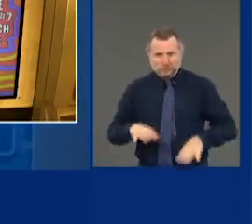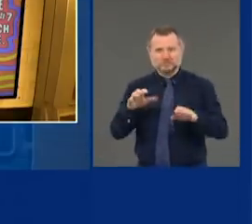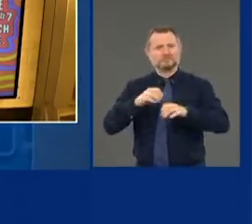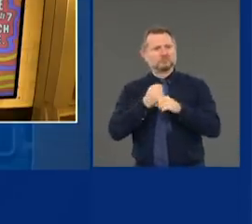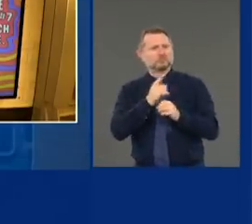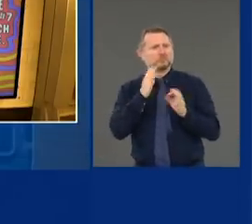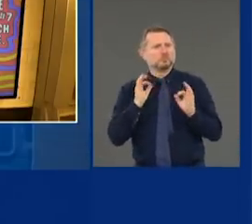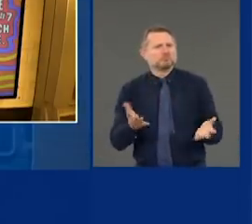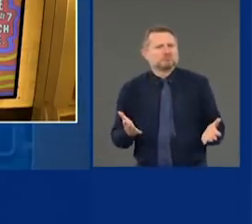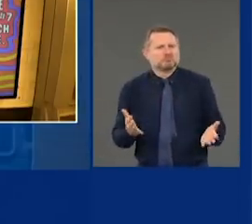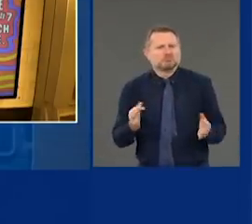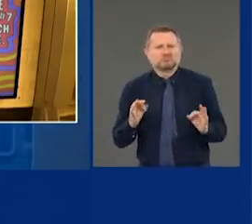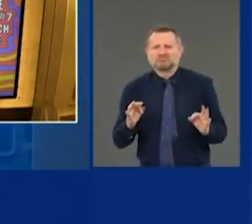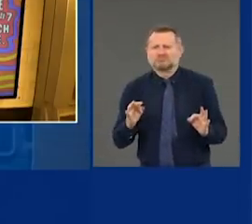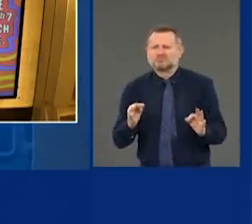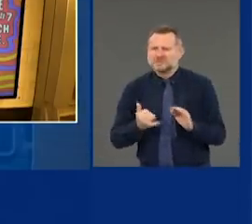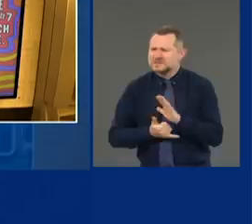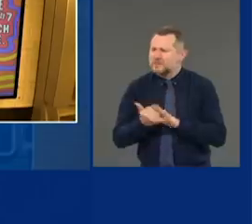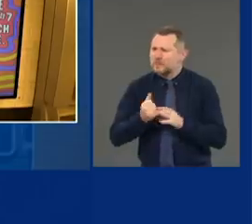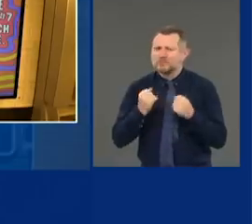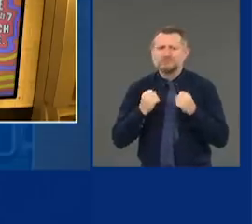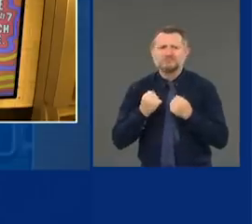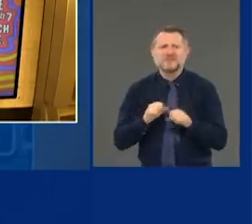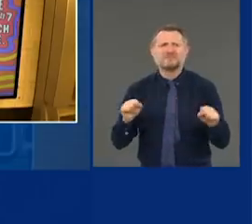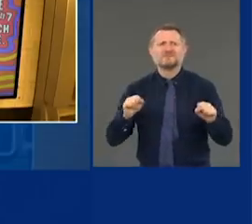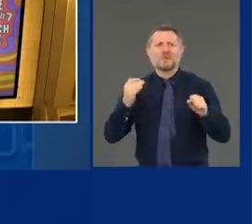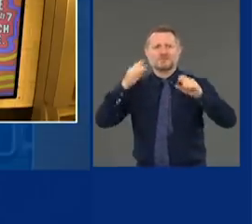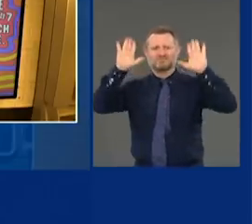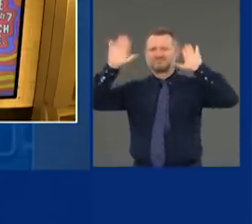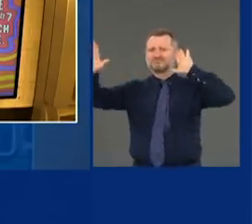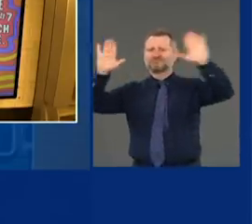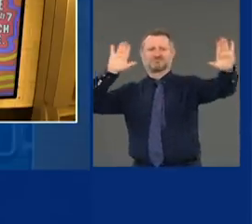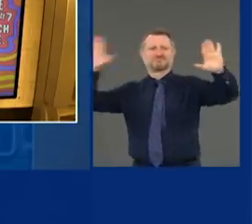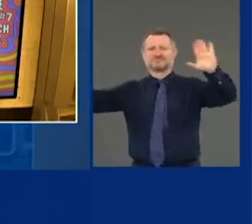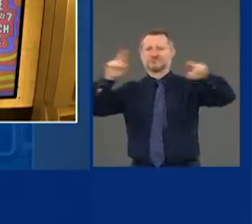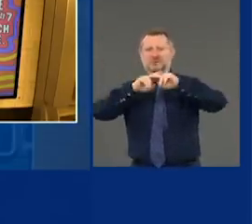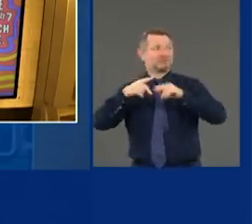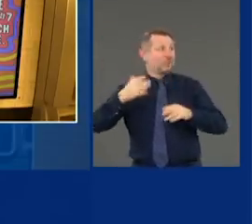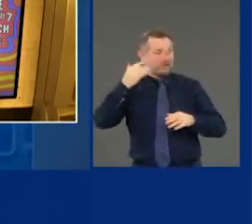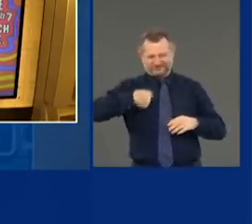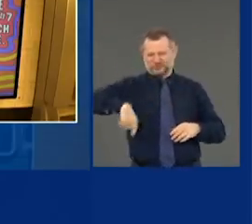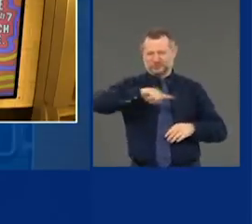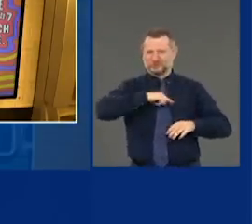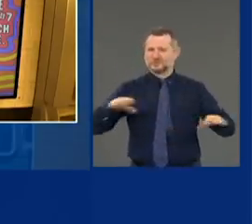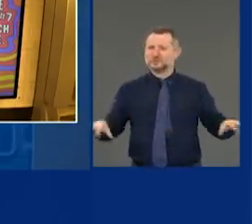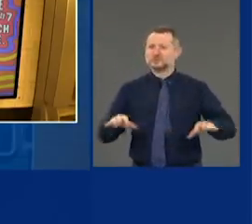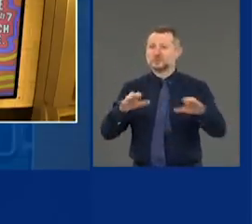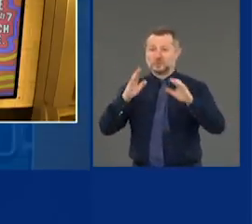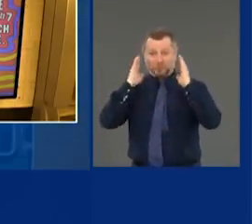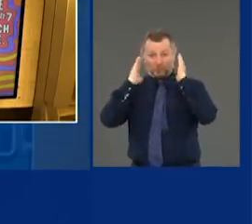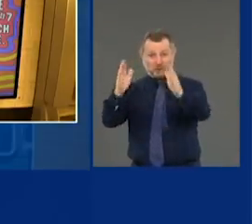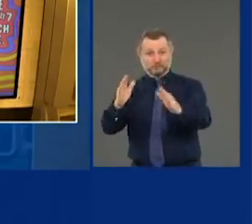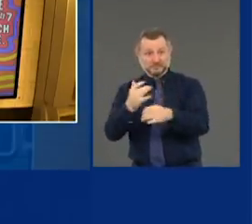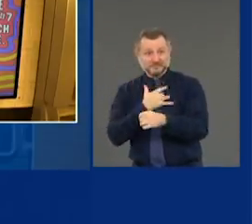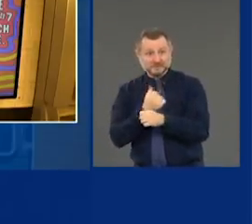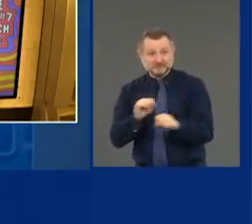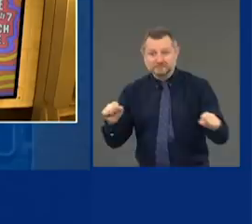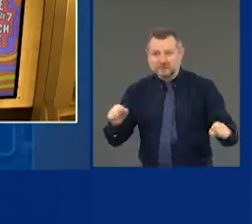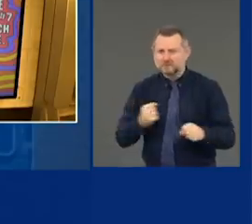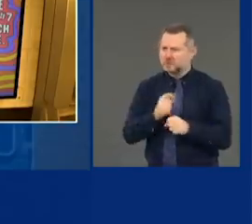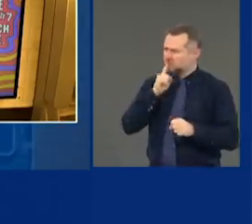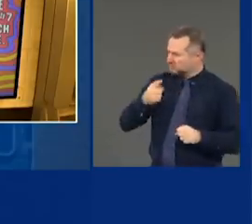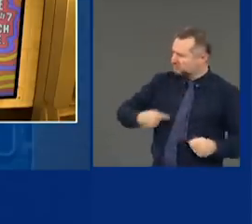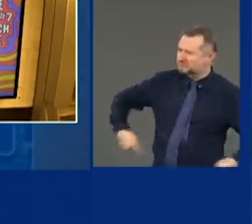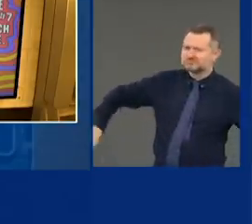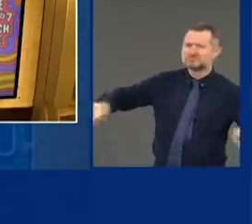subways safe? It's how we act. Are the sidewalks safe? It's how we act, right? If you're wearing